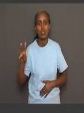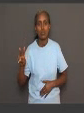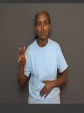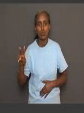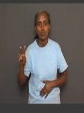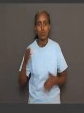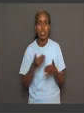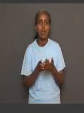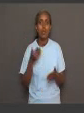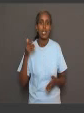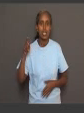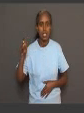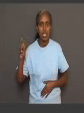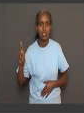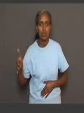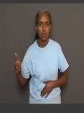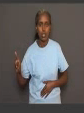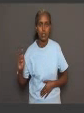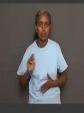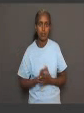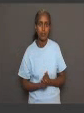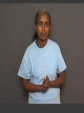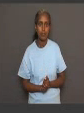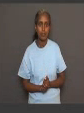x2 minus x1.